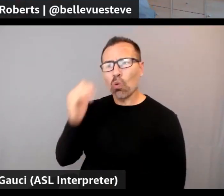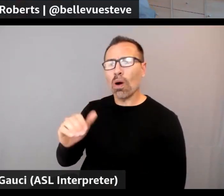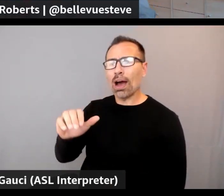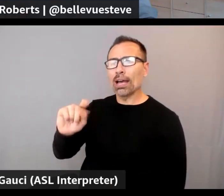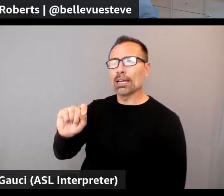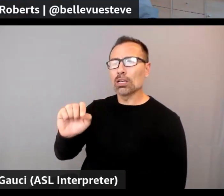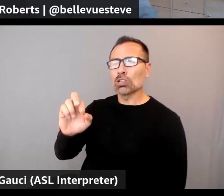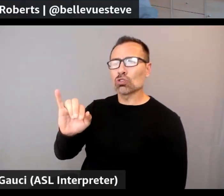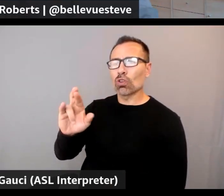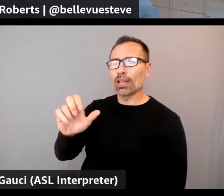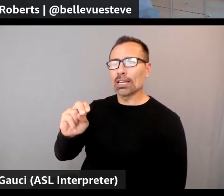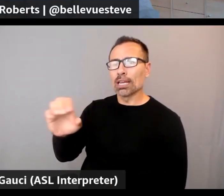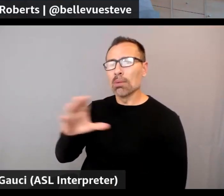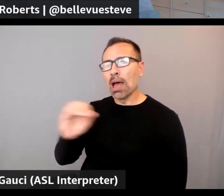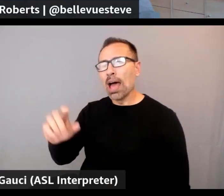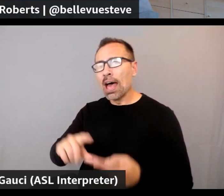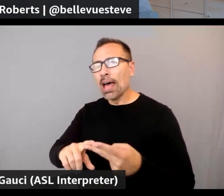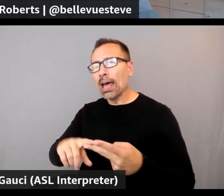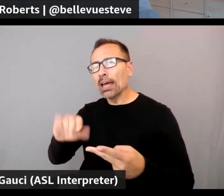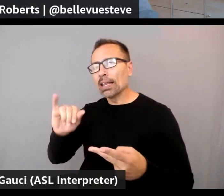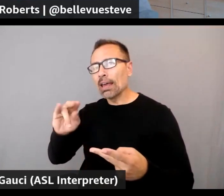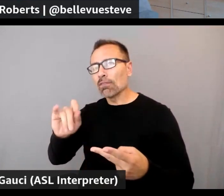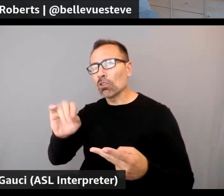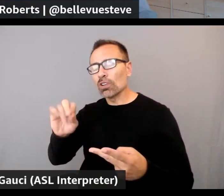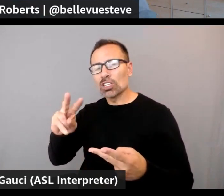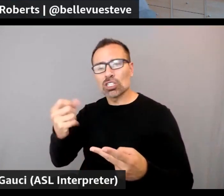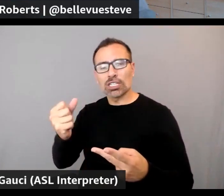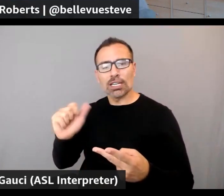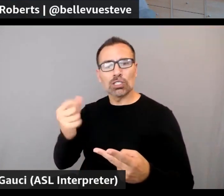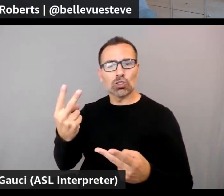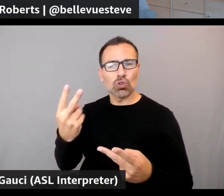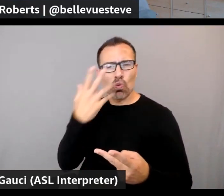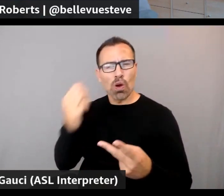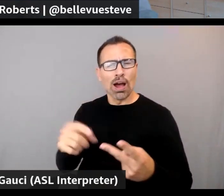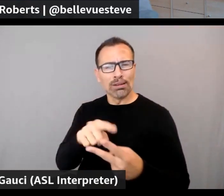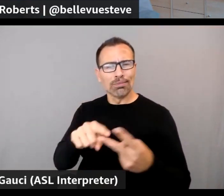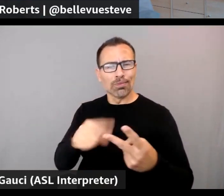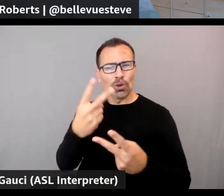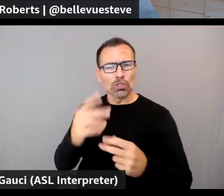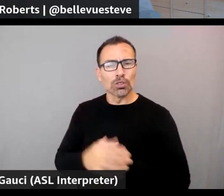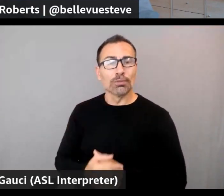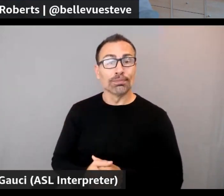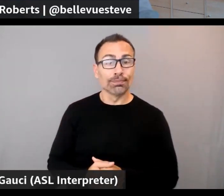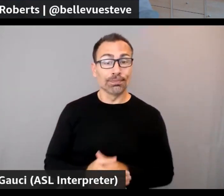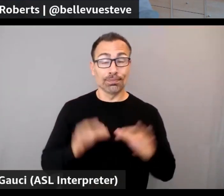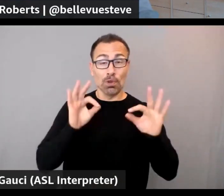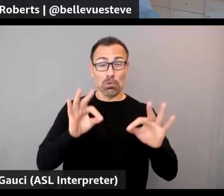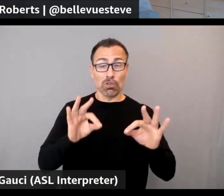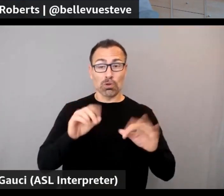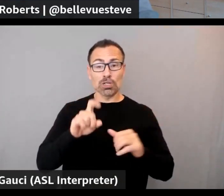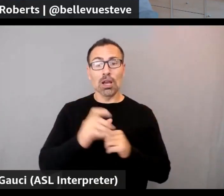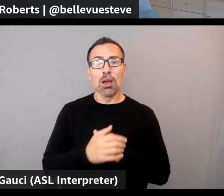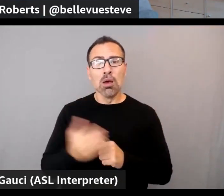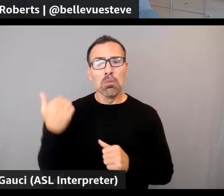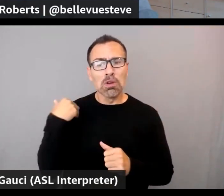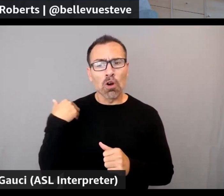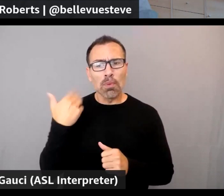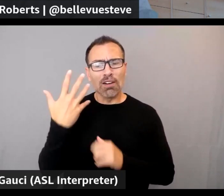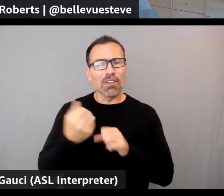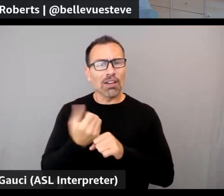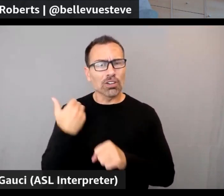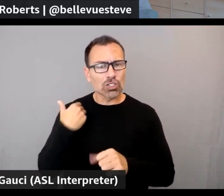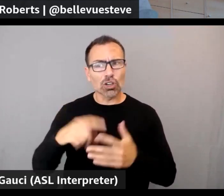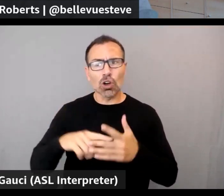Yeah, I was wondering about that. Yeah, perfect question. So first of all, we started with inference only back 5 years ago. Most